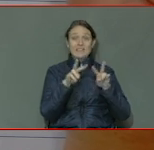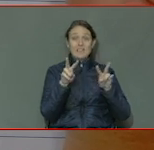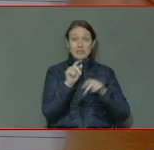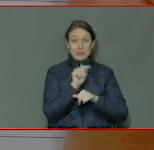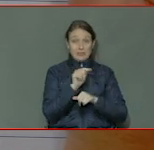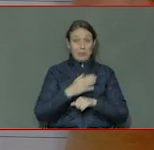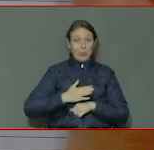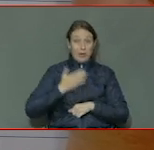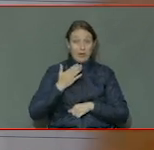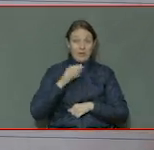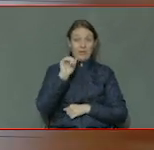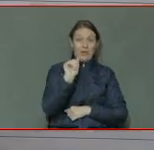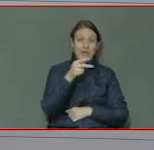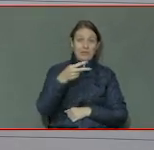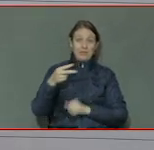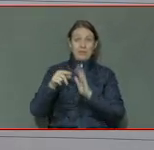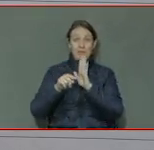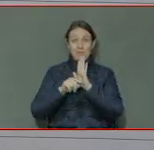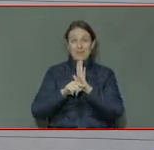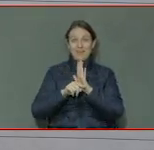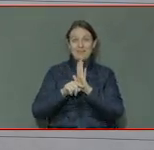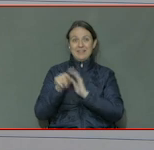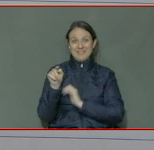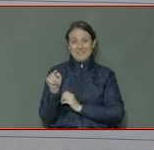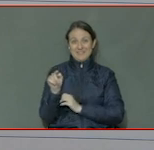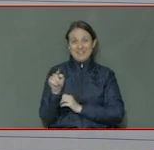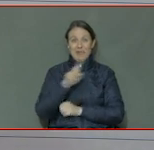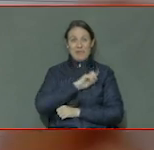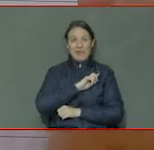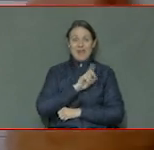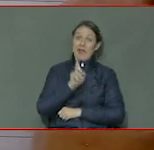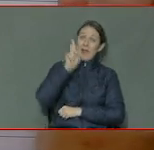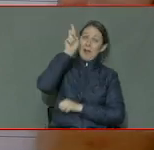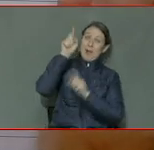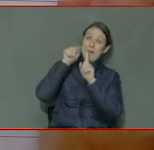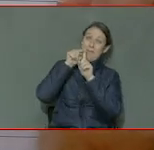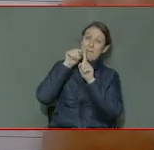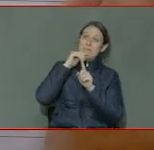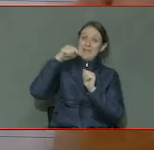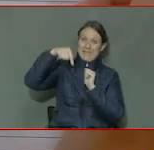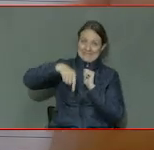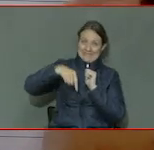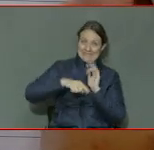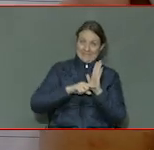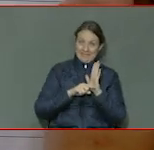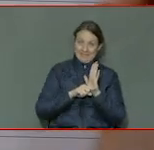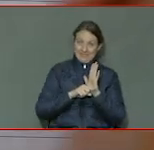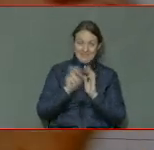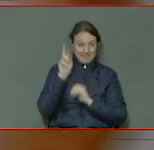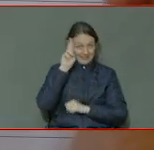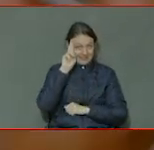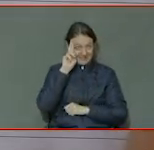is negative 9.8 because I've chosen up as positive. So I'm going to keep it with up as